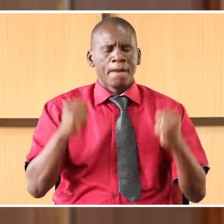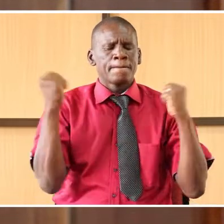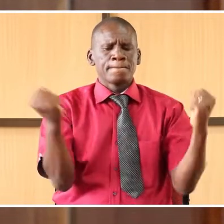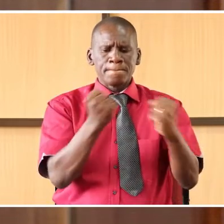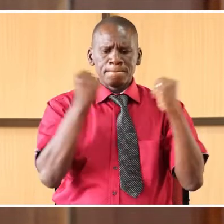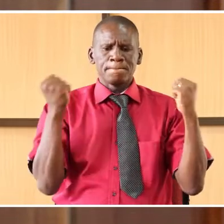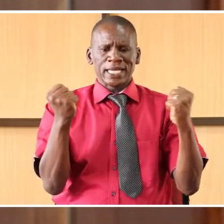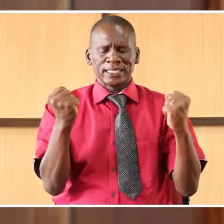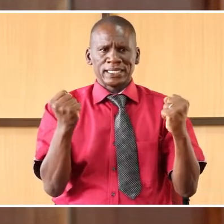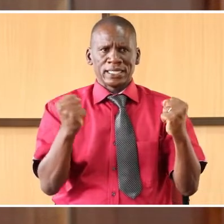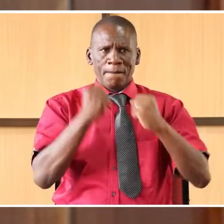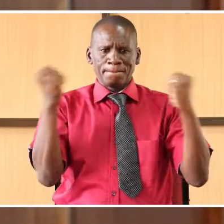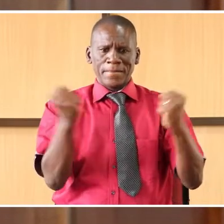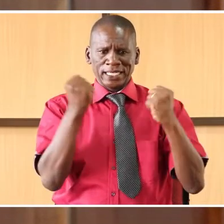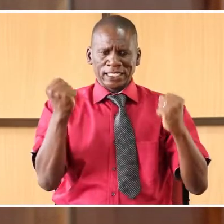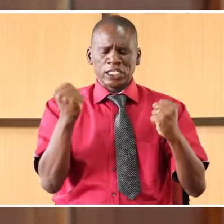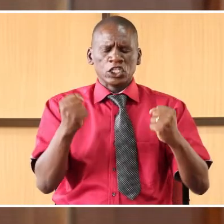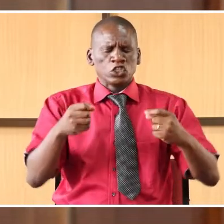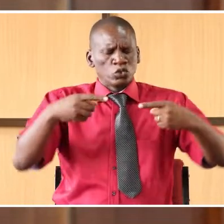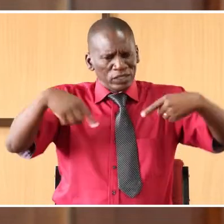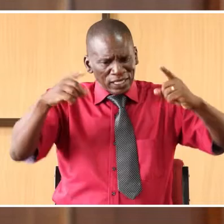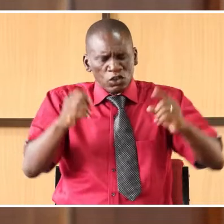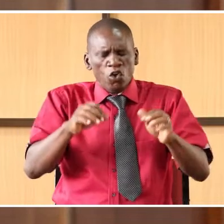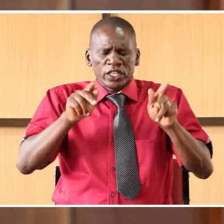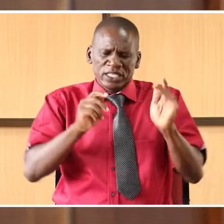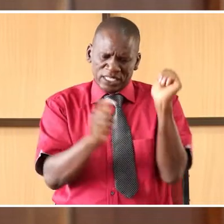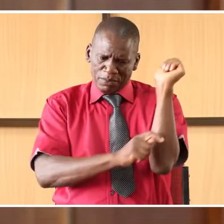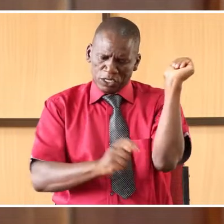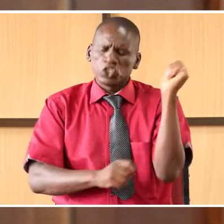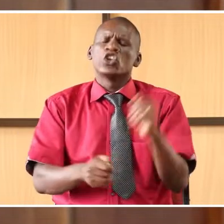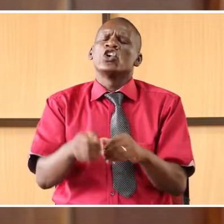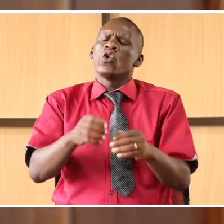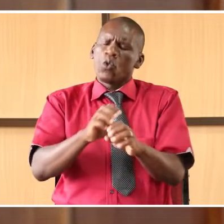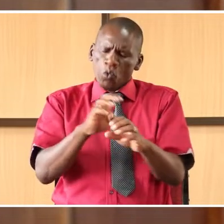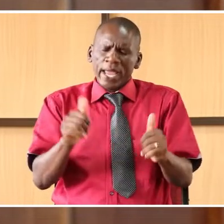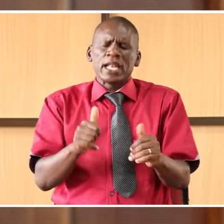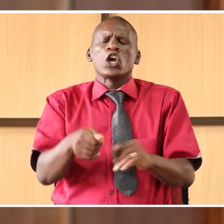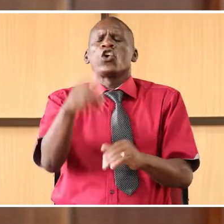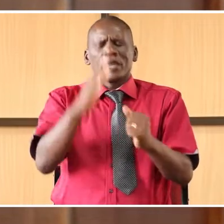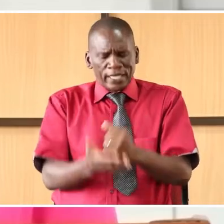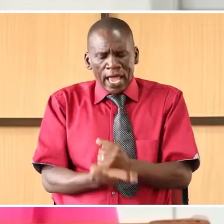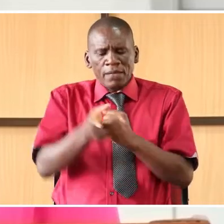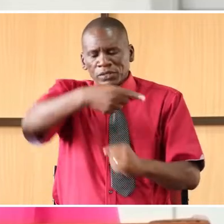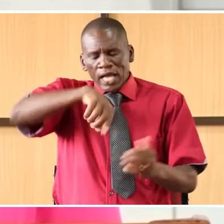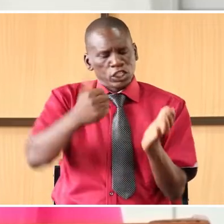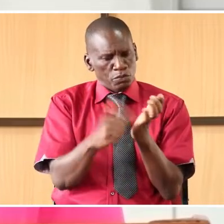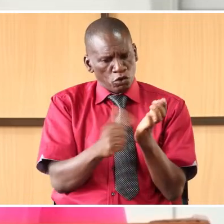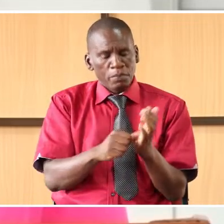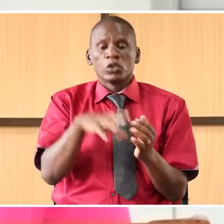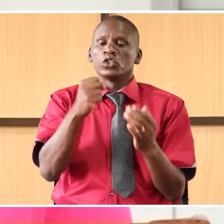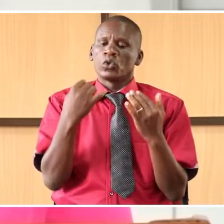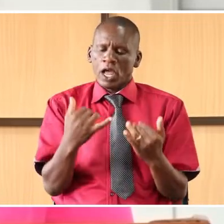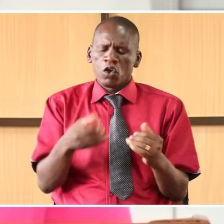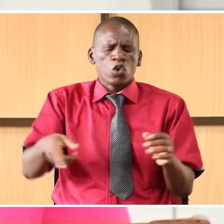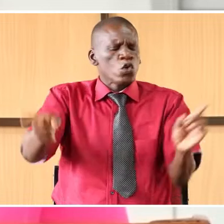and impenetrable to temptation, a very present and well-proved help in trouble. Therefore,